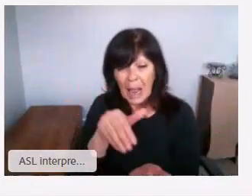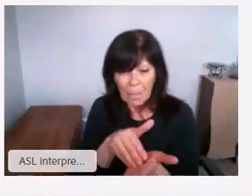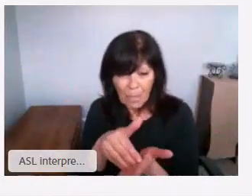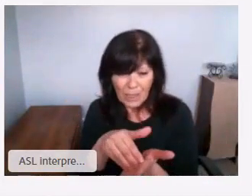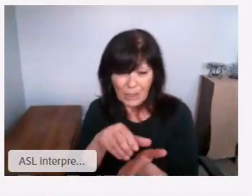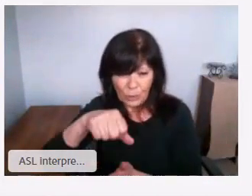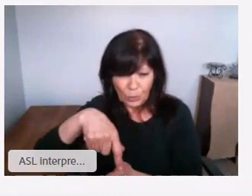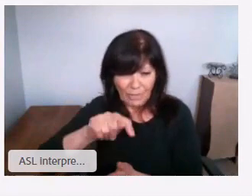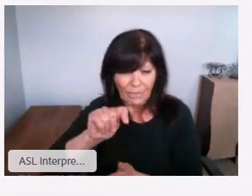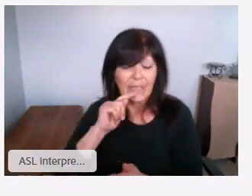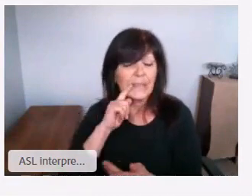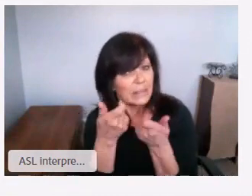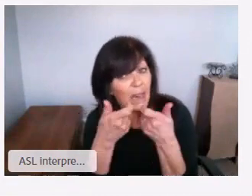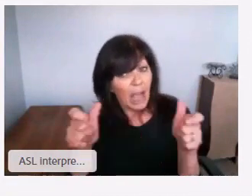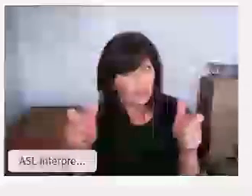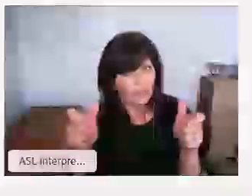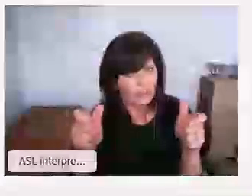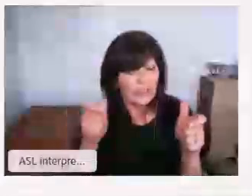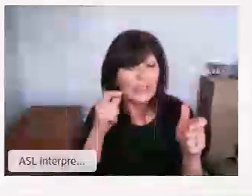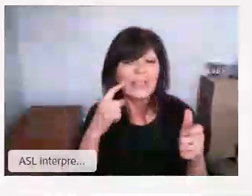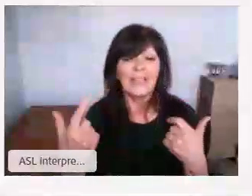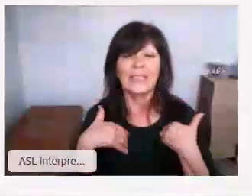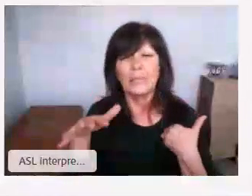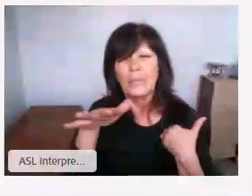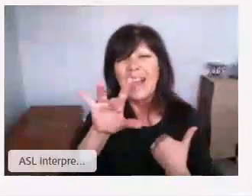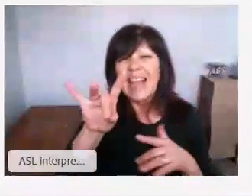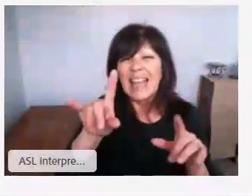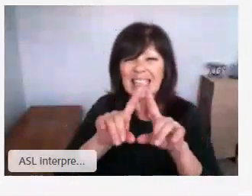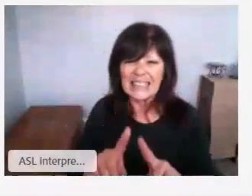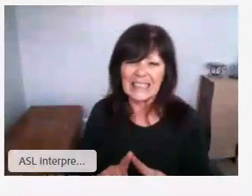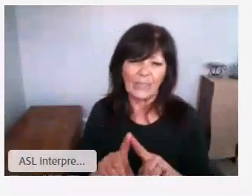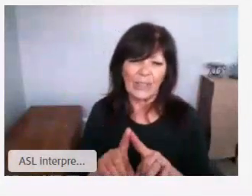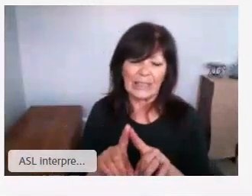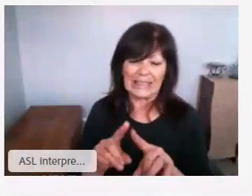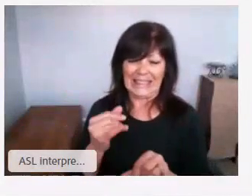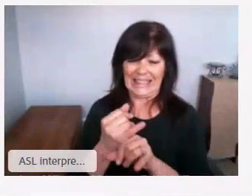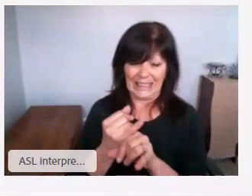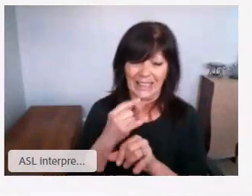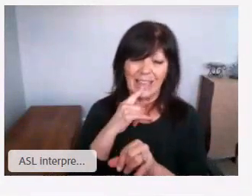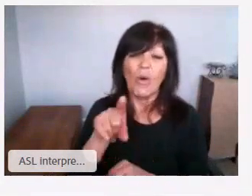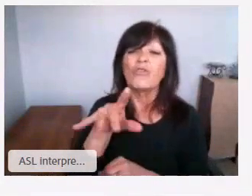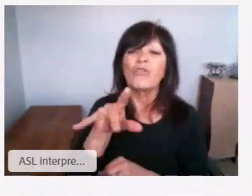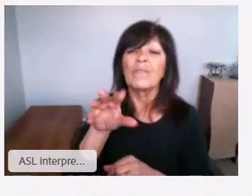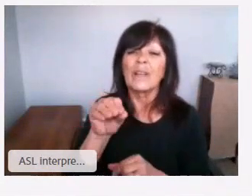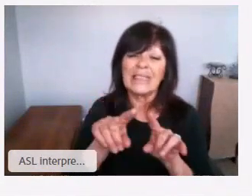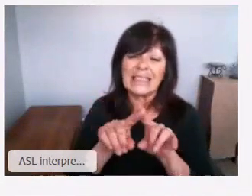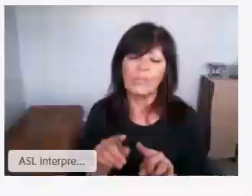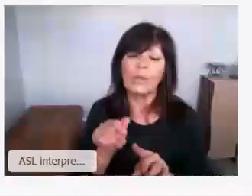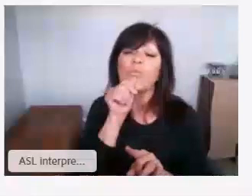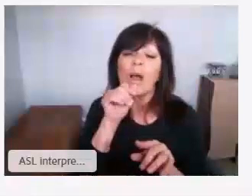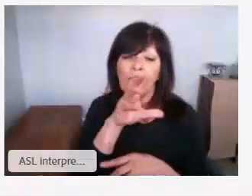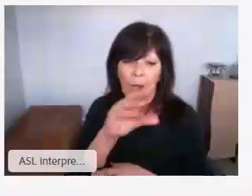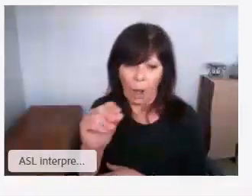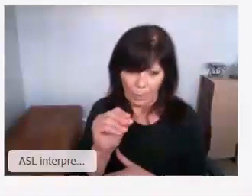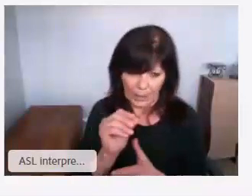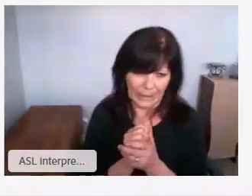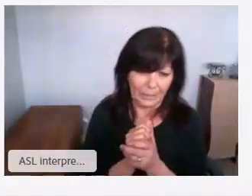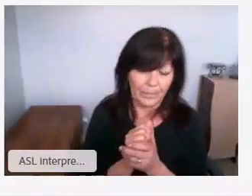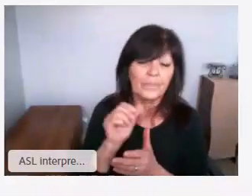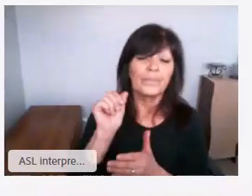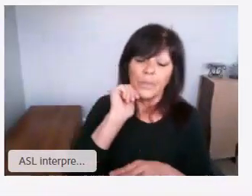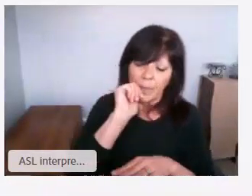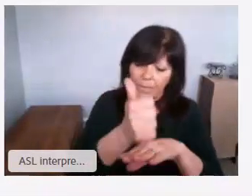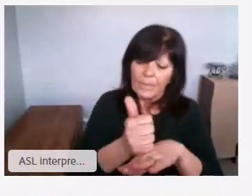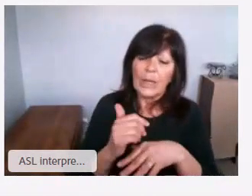very large campus, and consists of about 8 different member institutions and over 150 different private companies. While it was founded in the